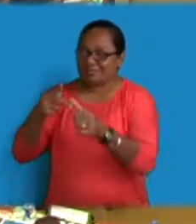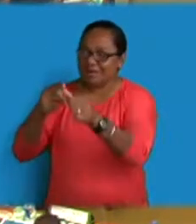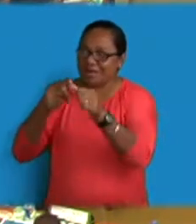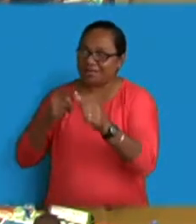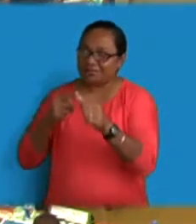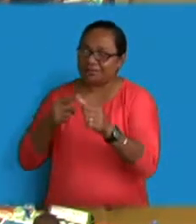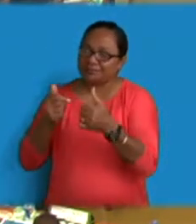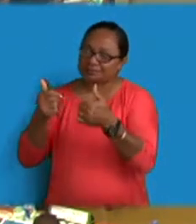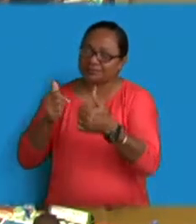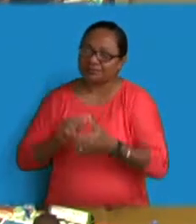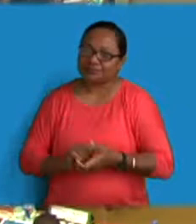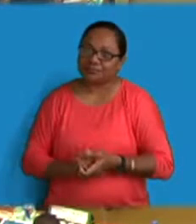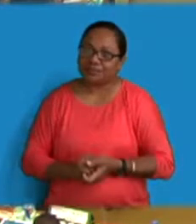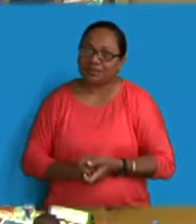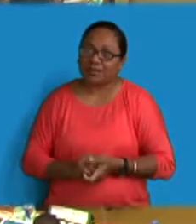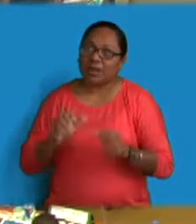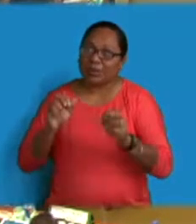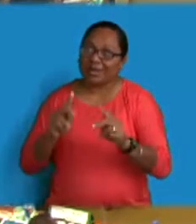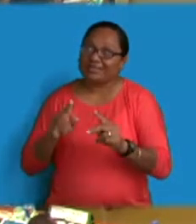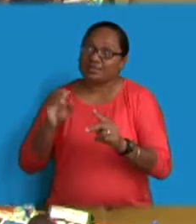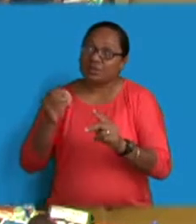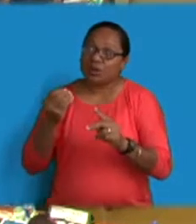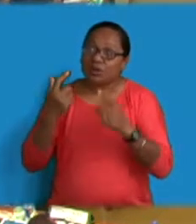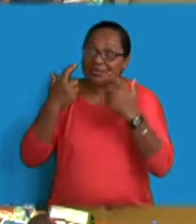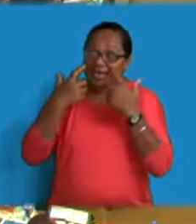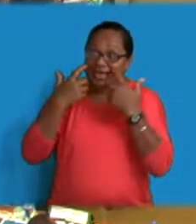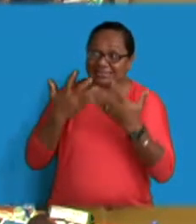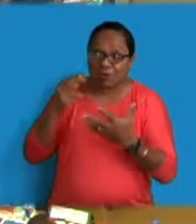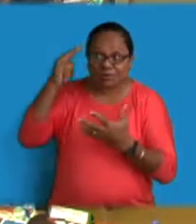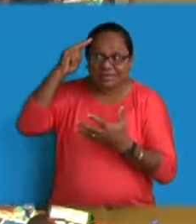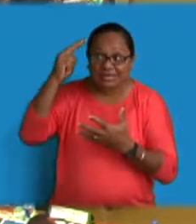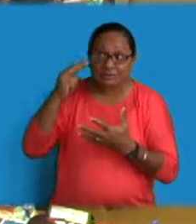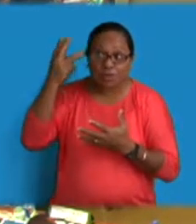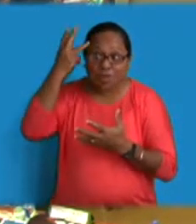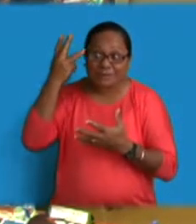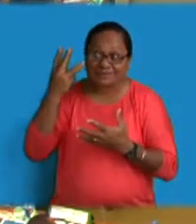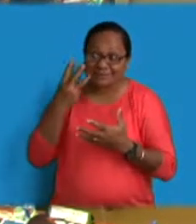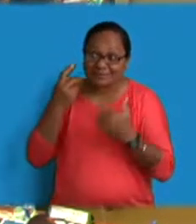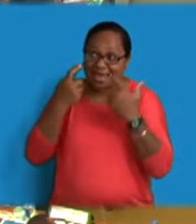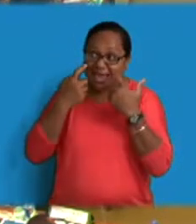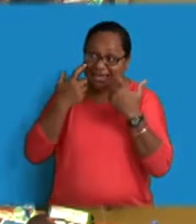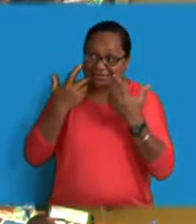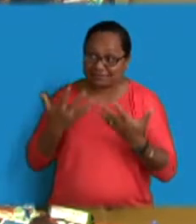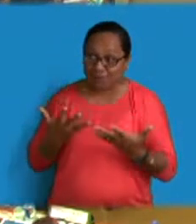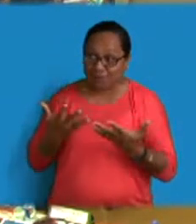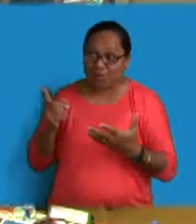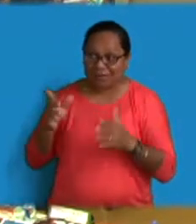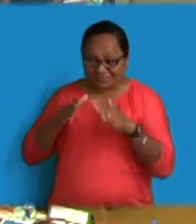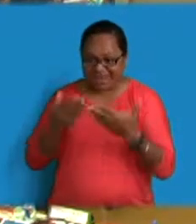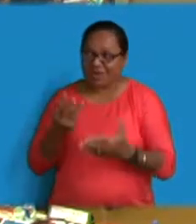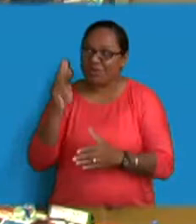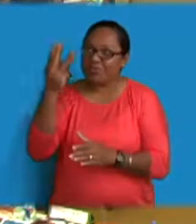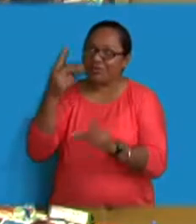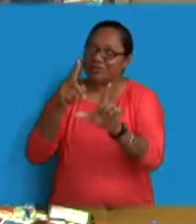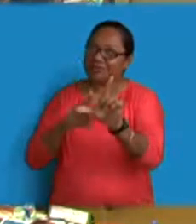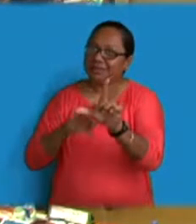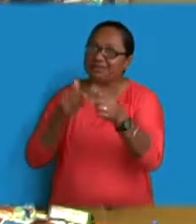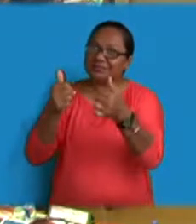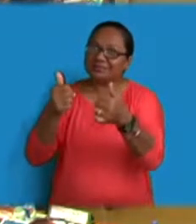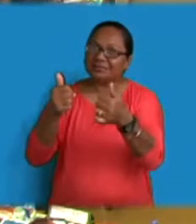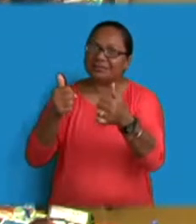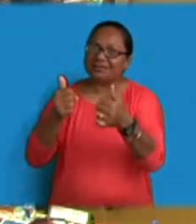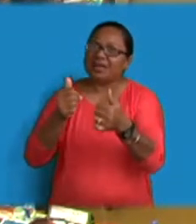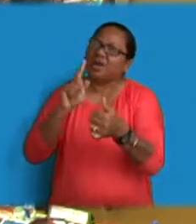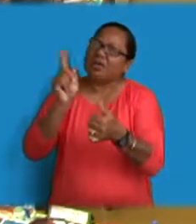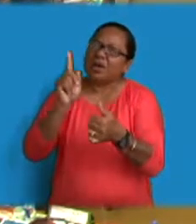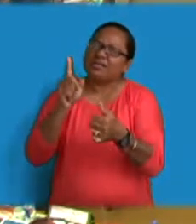The Expo, National Women's Expo, this is the third year going. What are the lessons